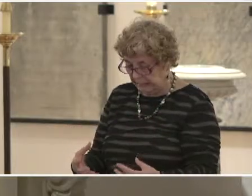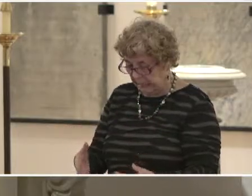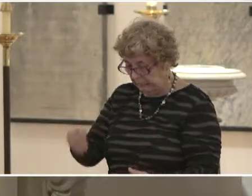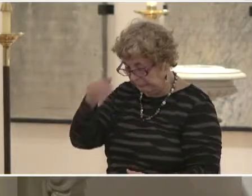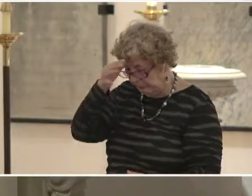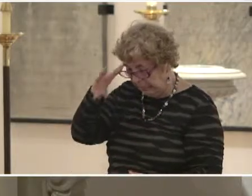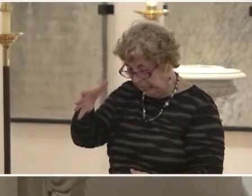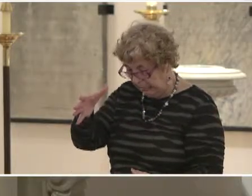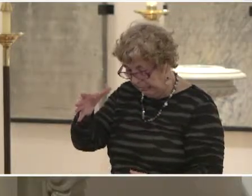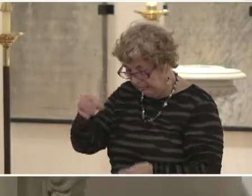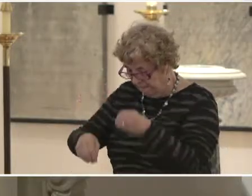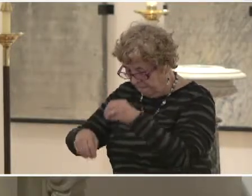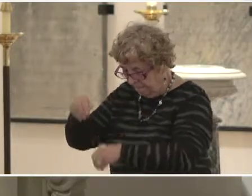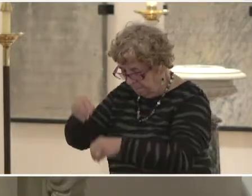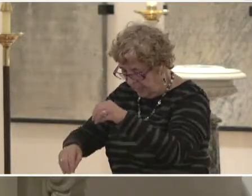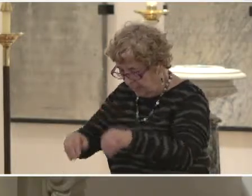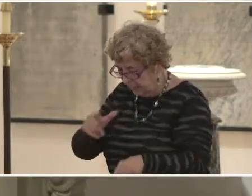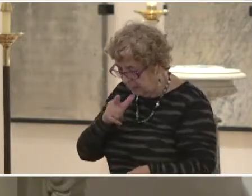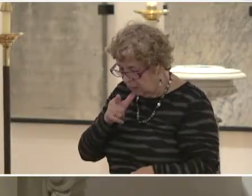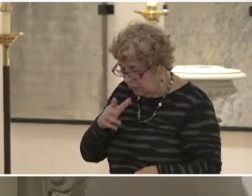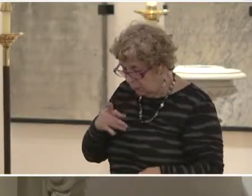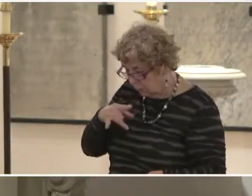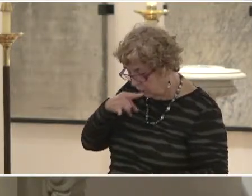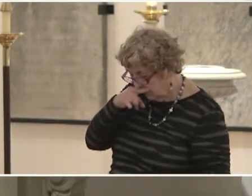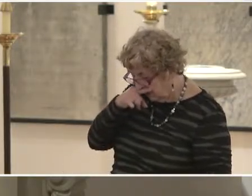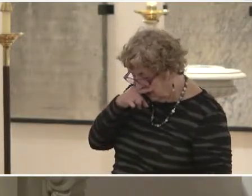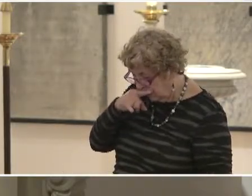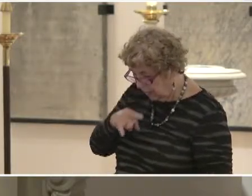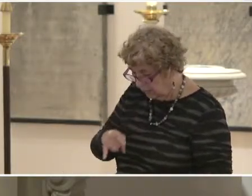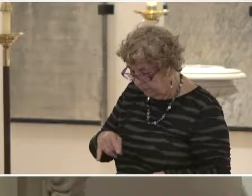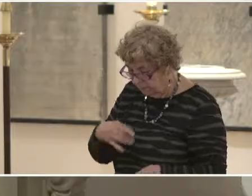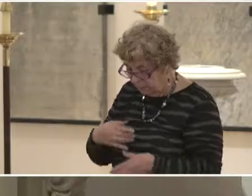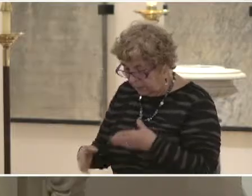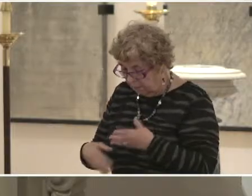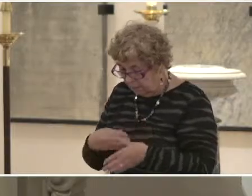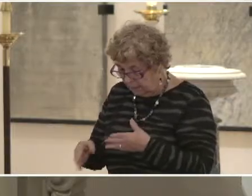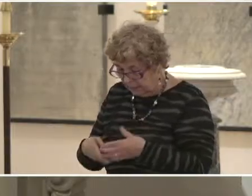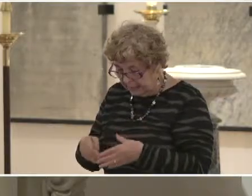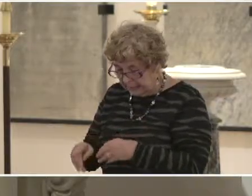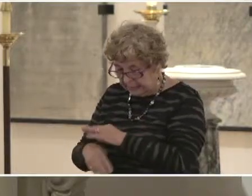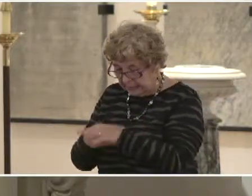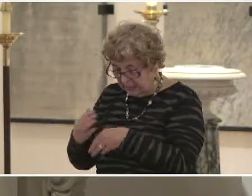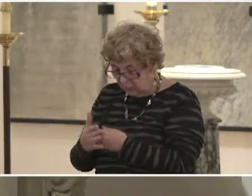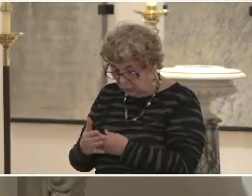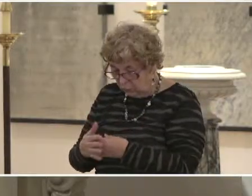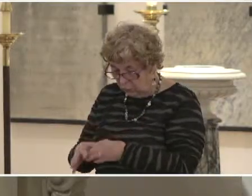world, even when it seems that our situation is hopeless?